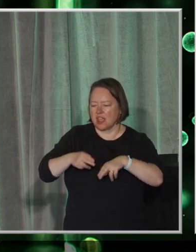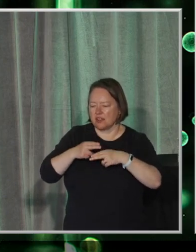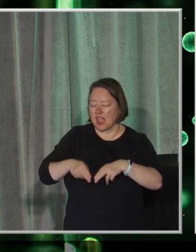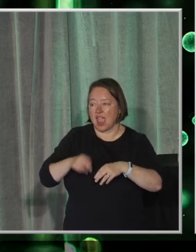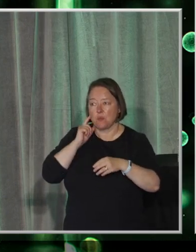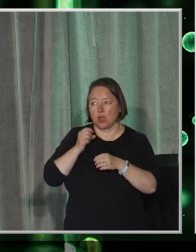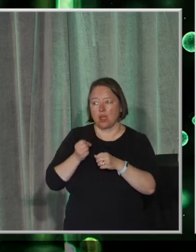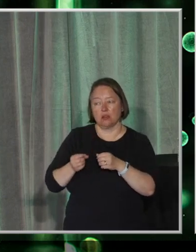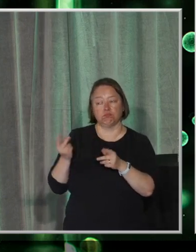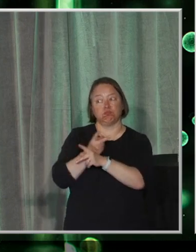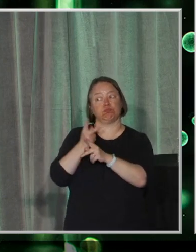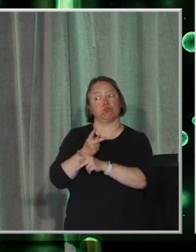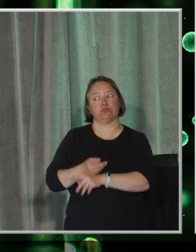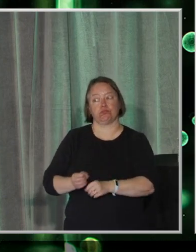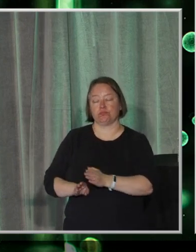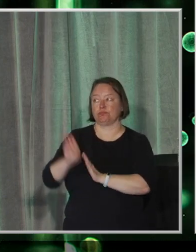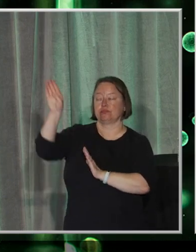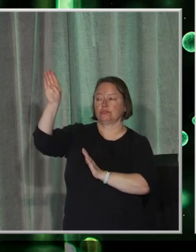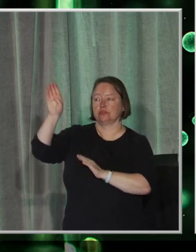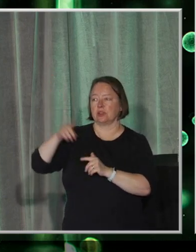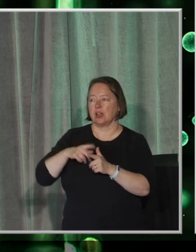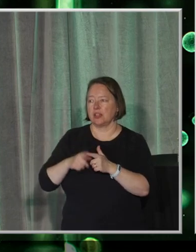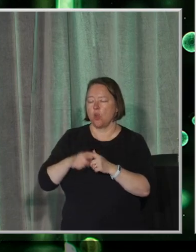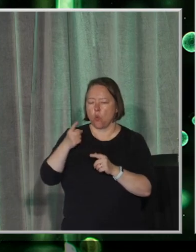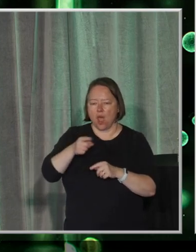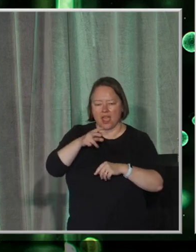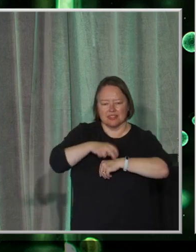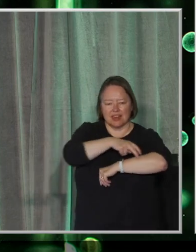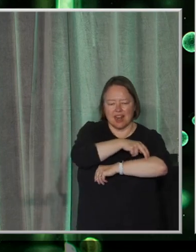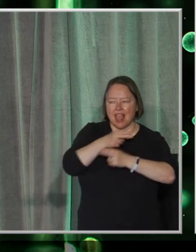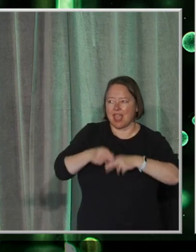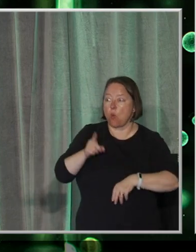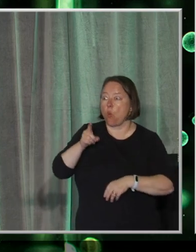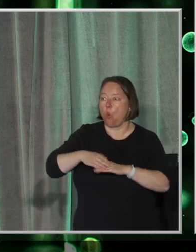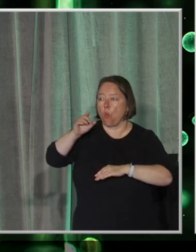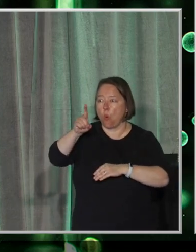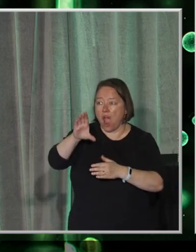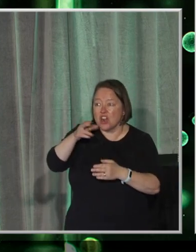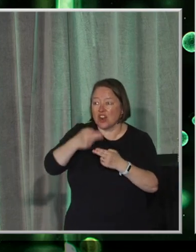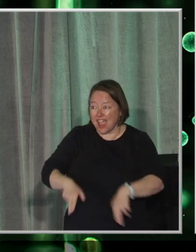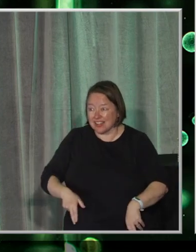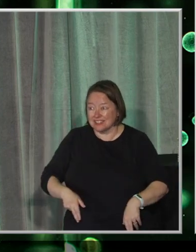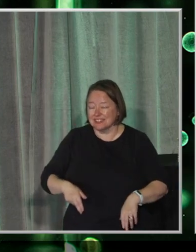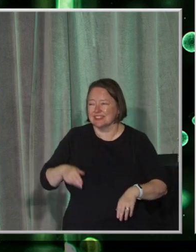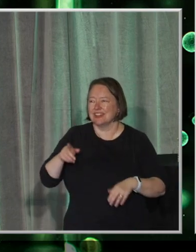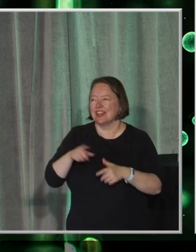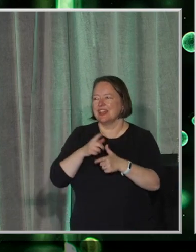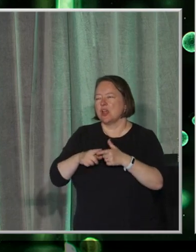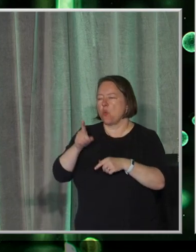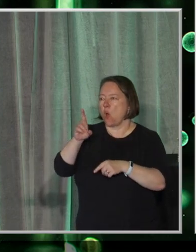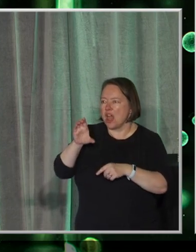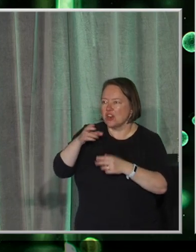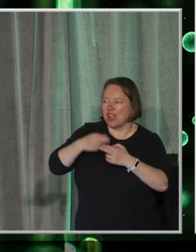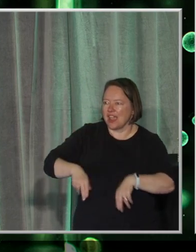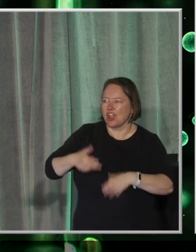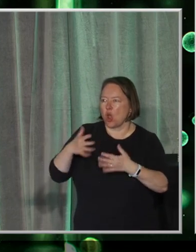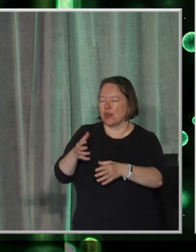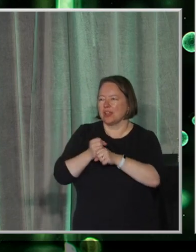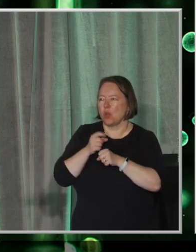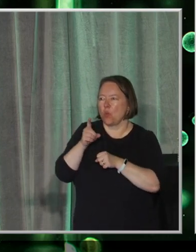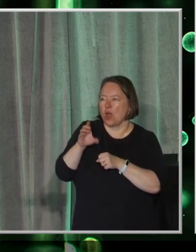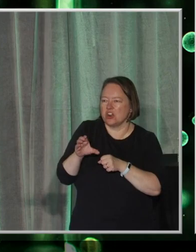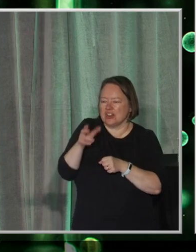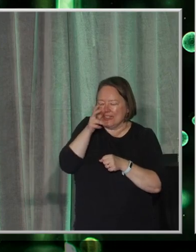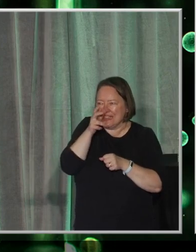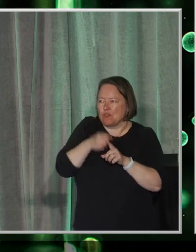exponential. When they start laying eggs, one Senene can lay over 100 eggs. So And from 100 eggs, you're already getting 100